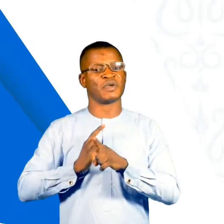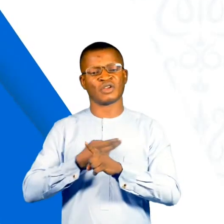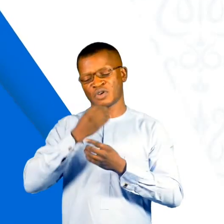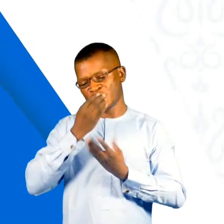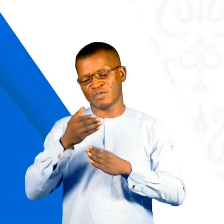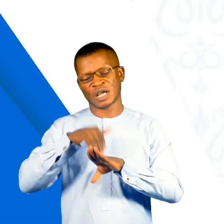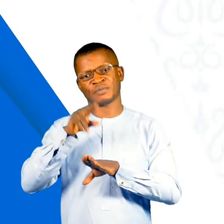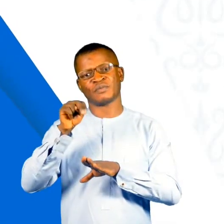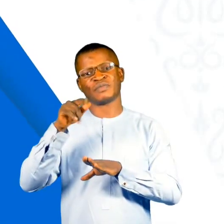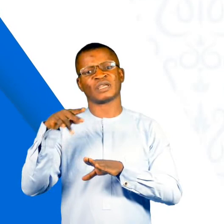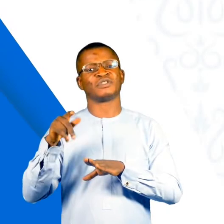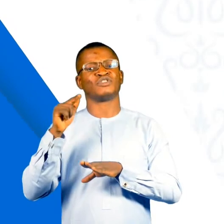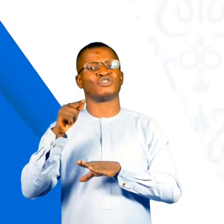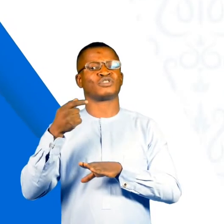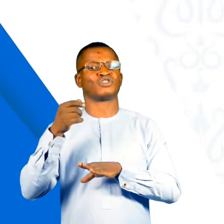us